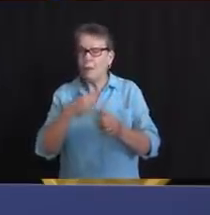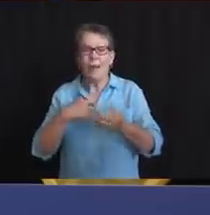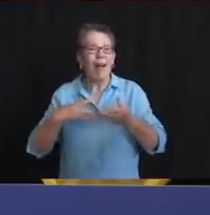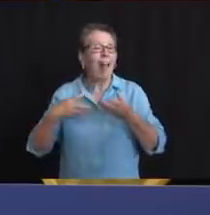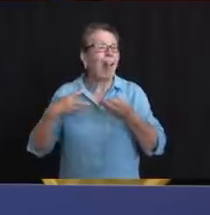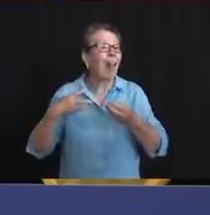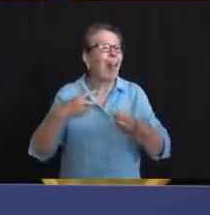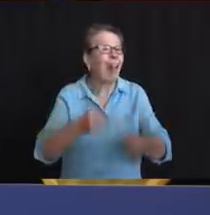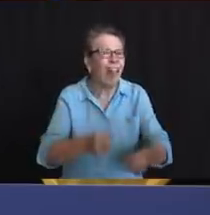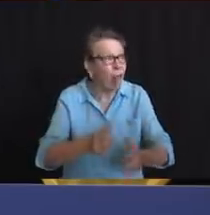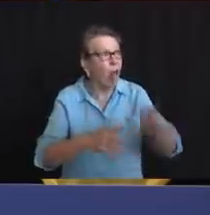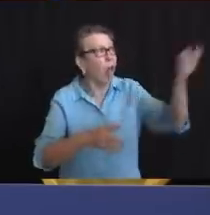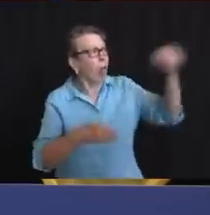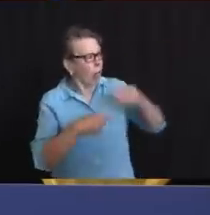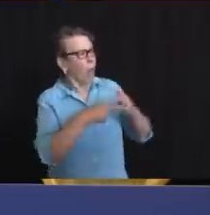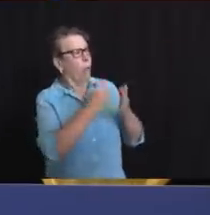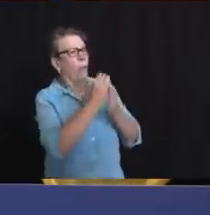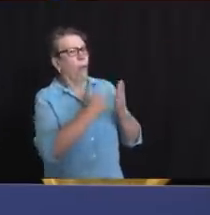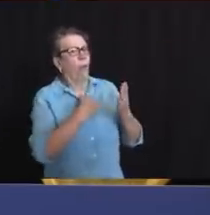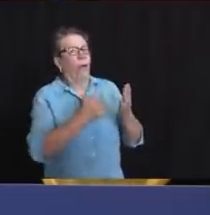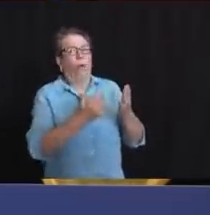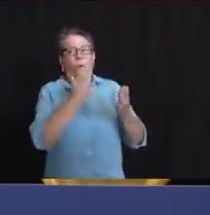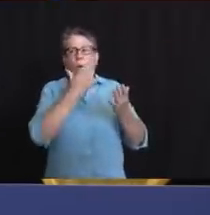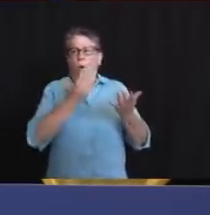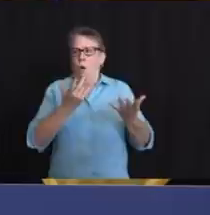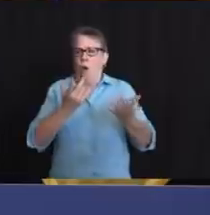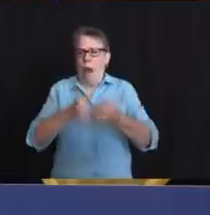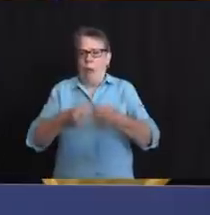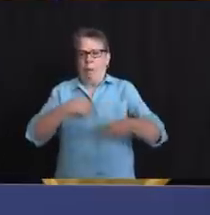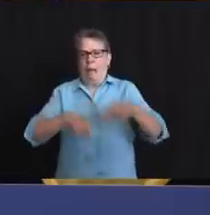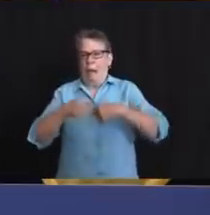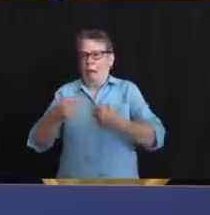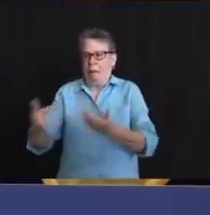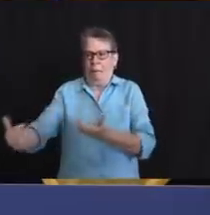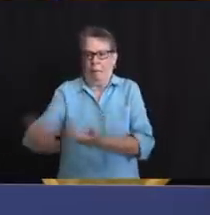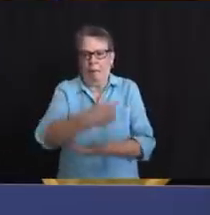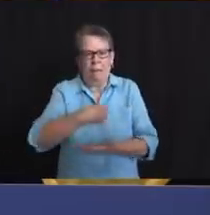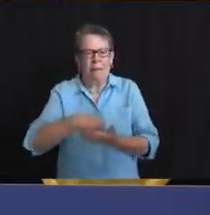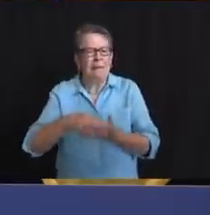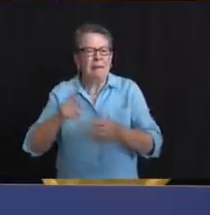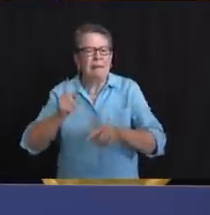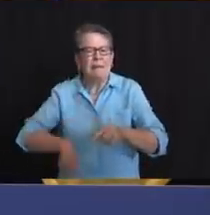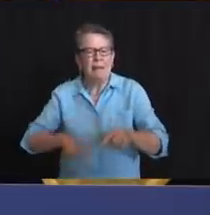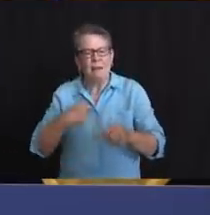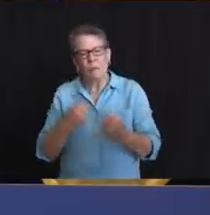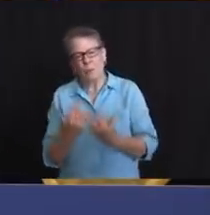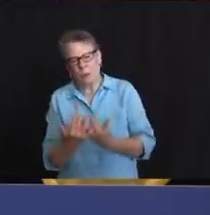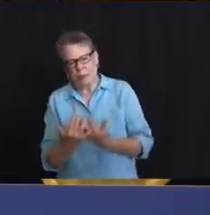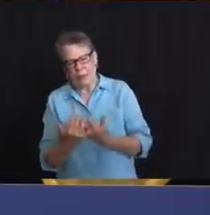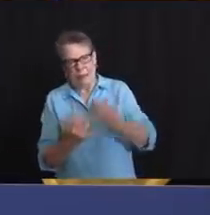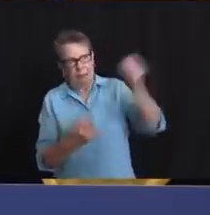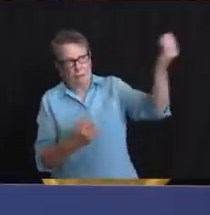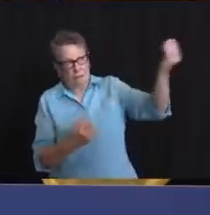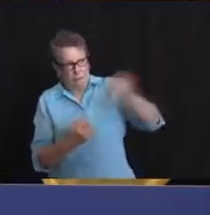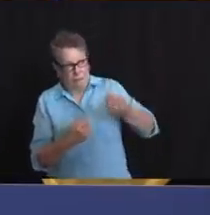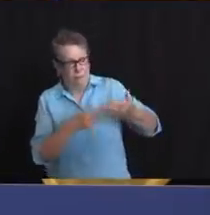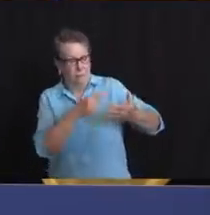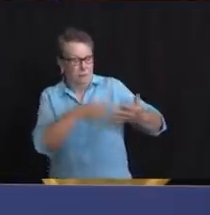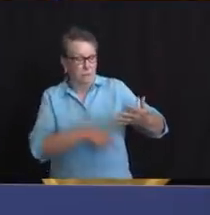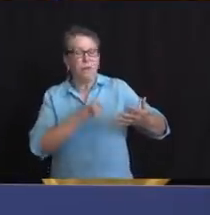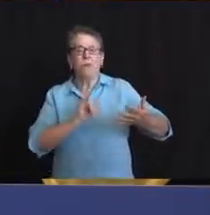I want to be, and I know the legislative leaderships, the Senate President, the Speaker share this objective. We want to be